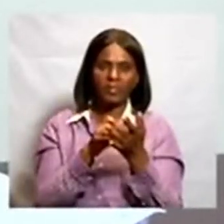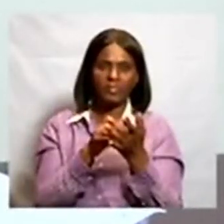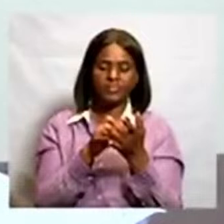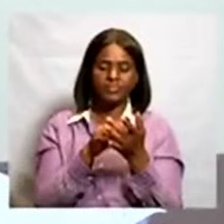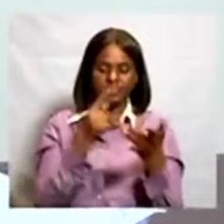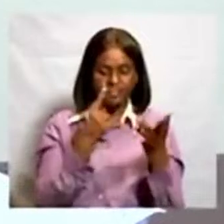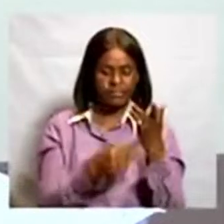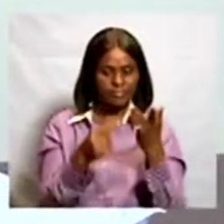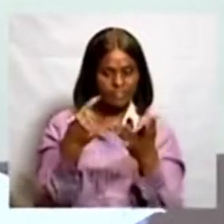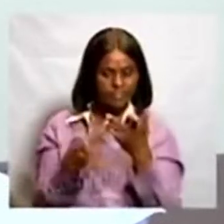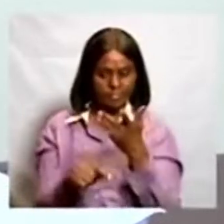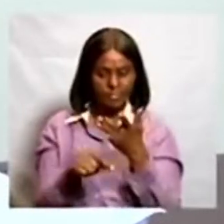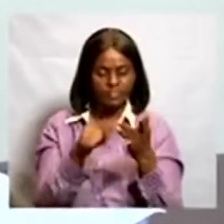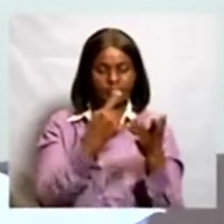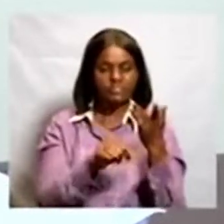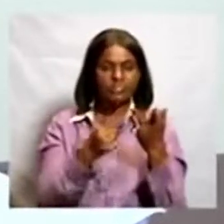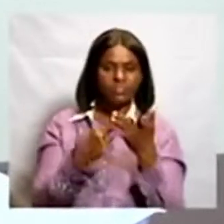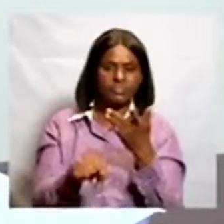whatever